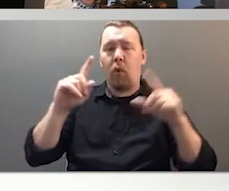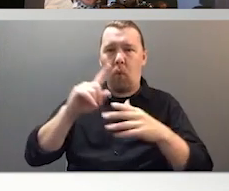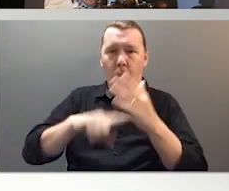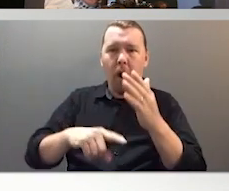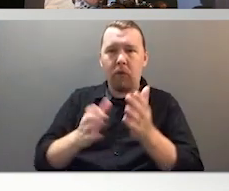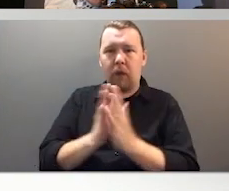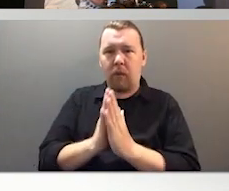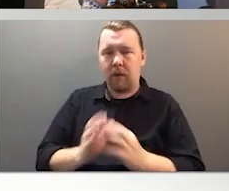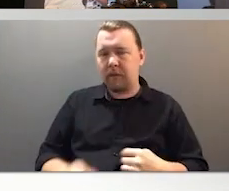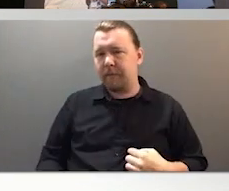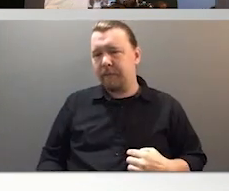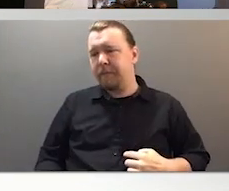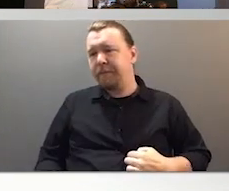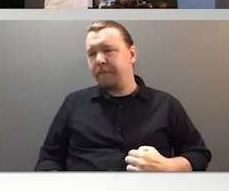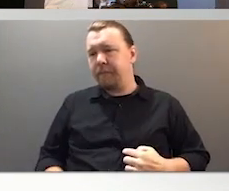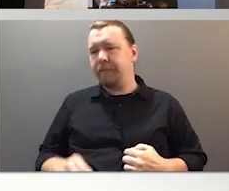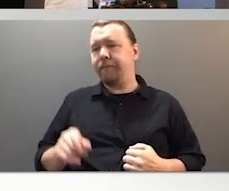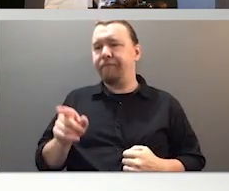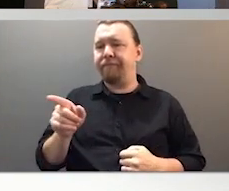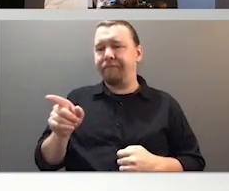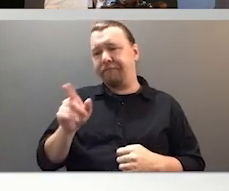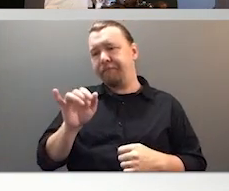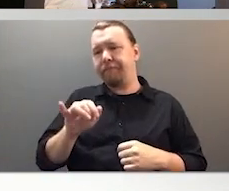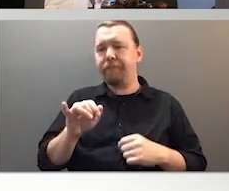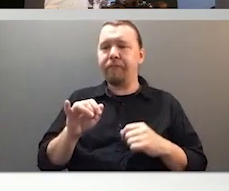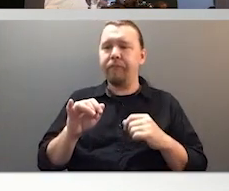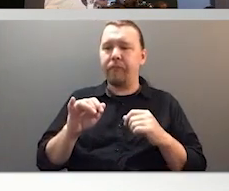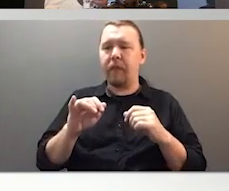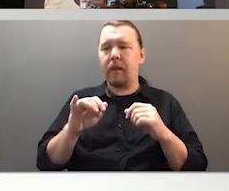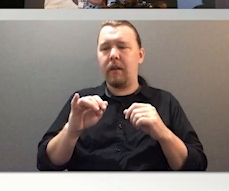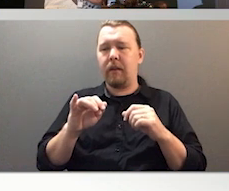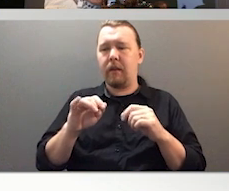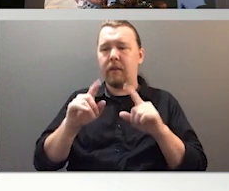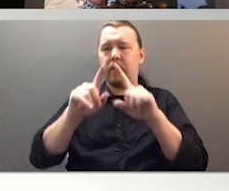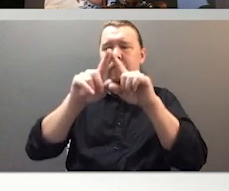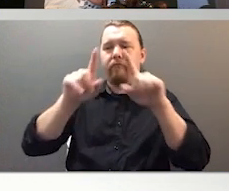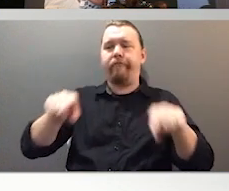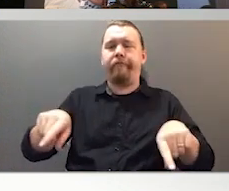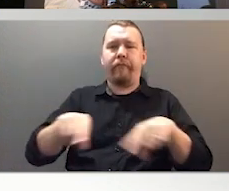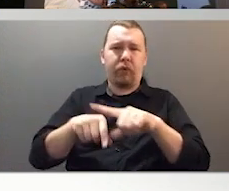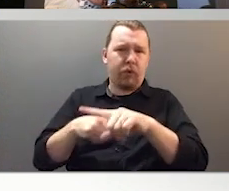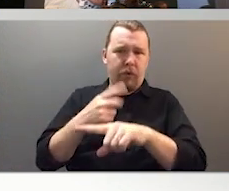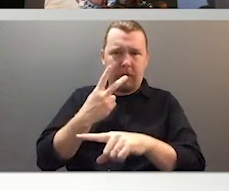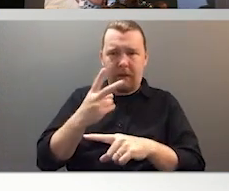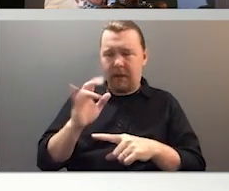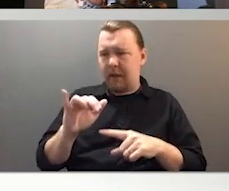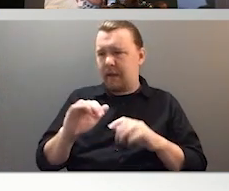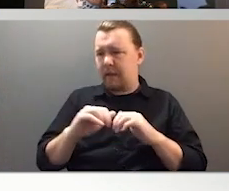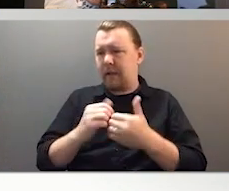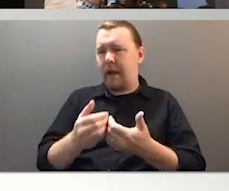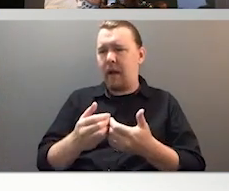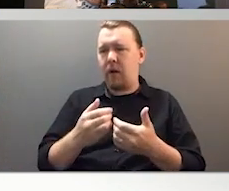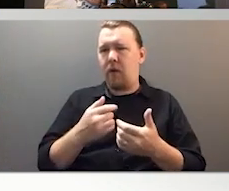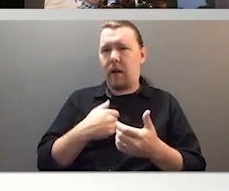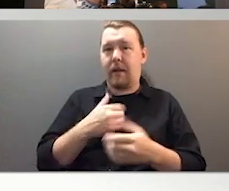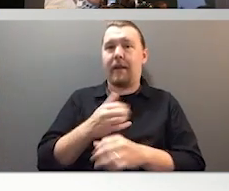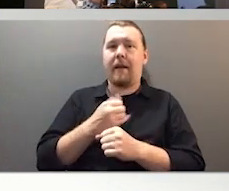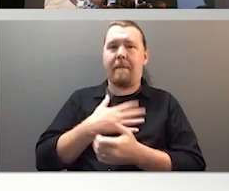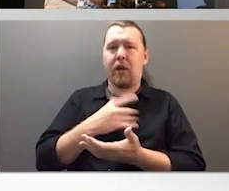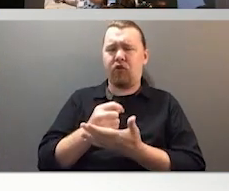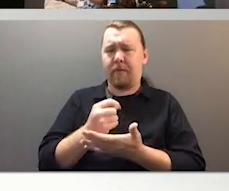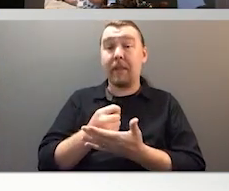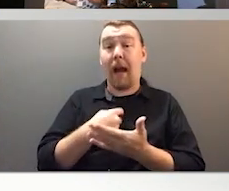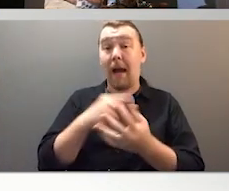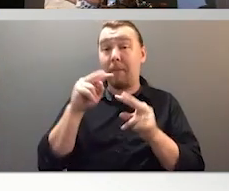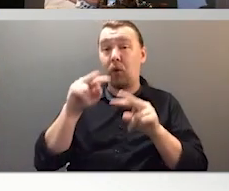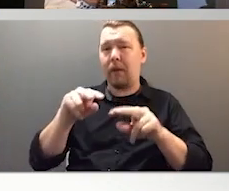So this is kind of how I guide my treatments. I'm looking really at the bottom of that pyramid, which is the central nervous system. That's